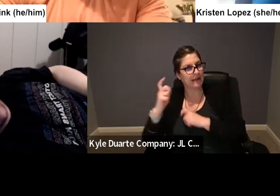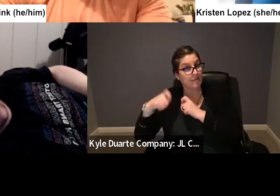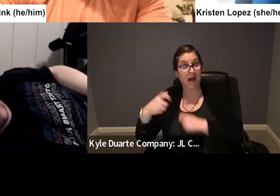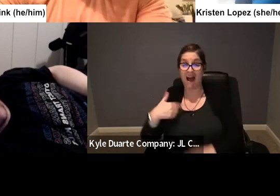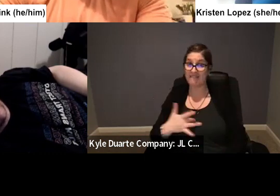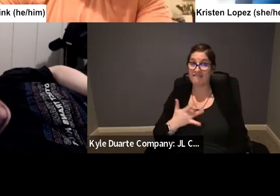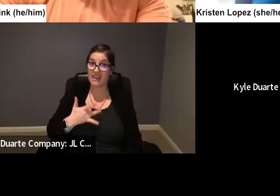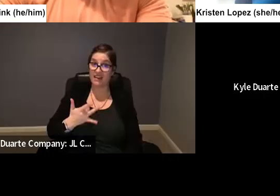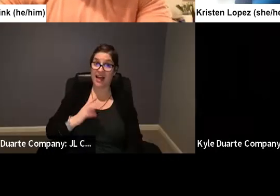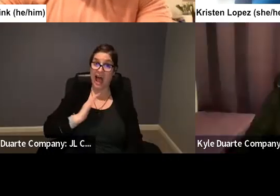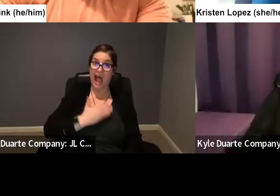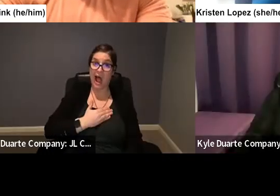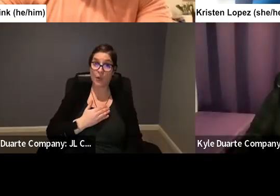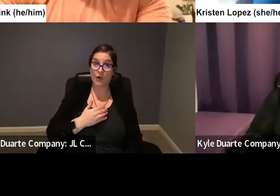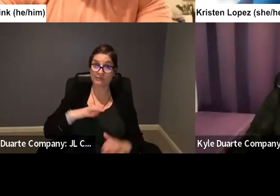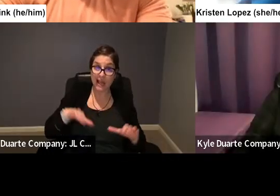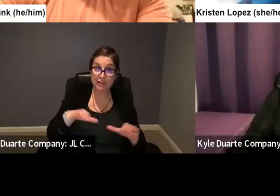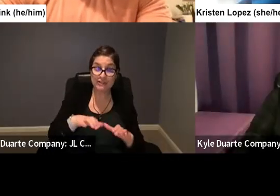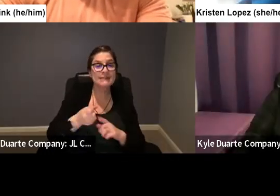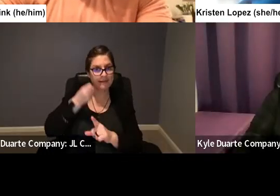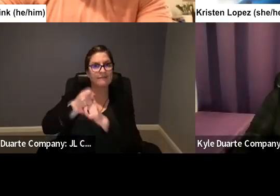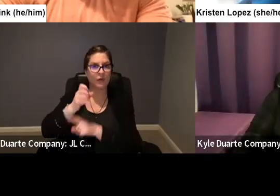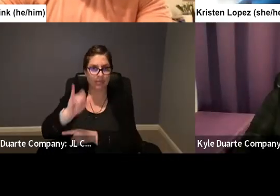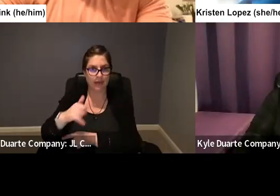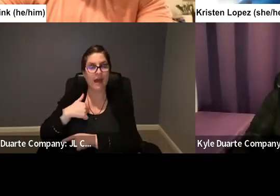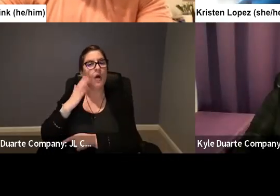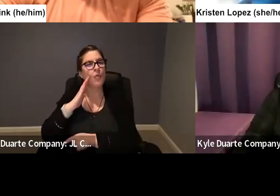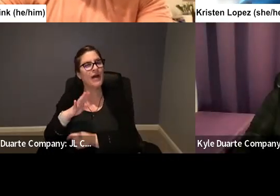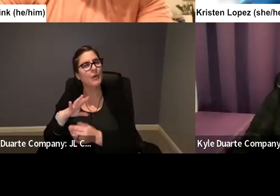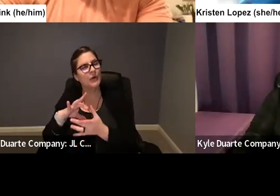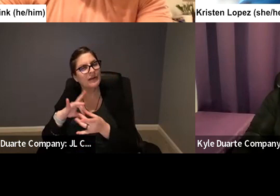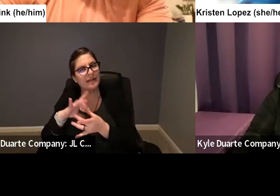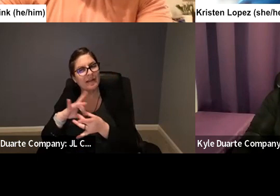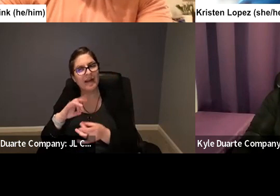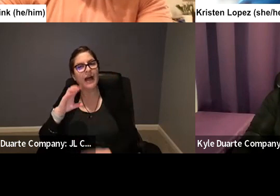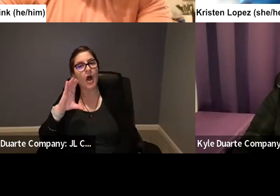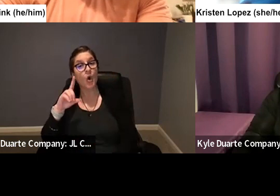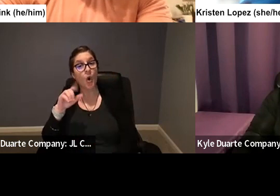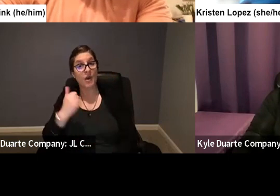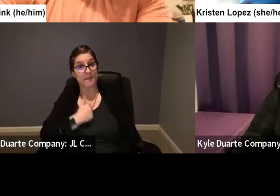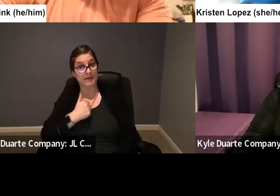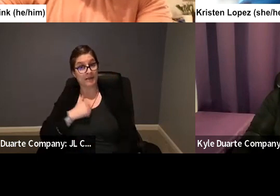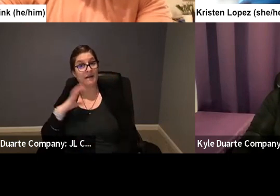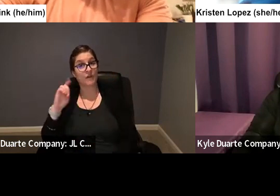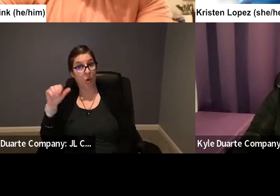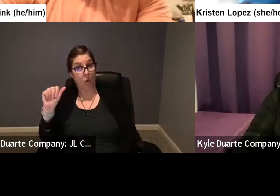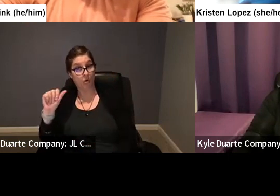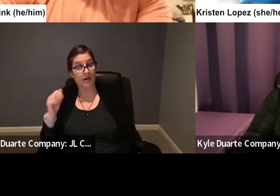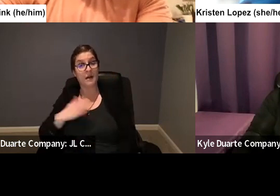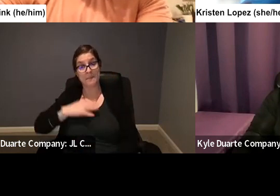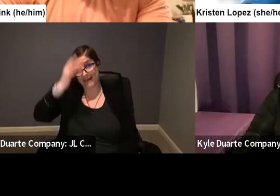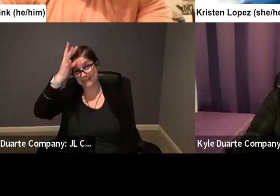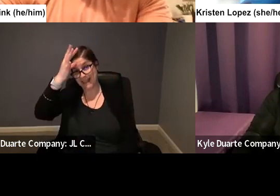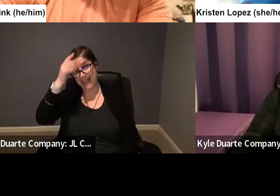that. I also want to briefly address CODA, because I am a CODA. My dad was